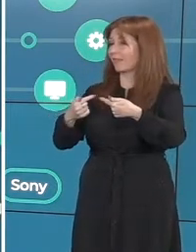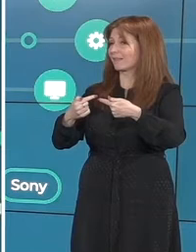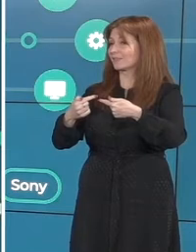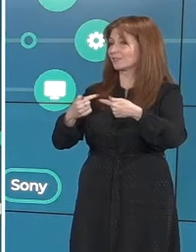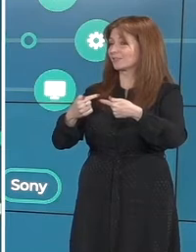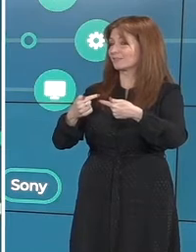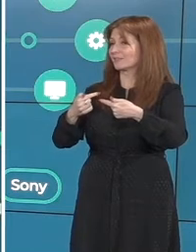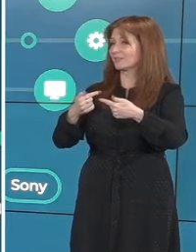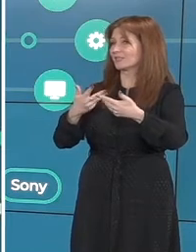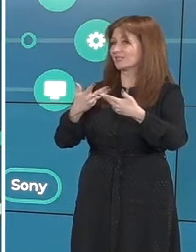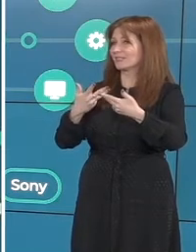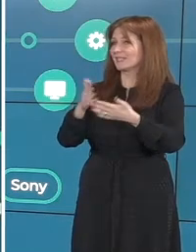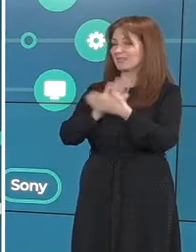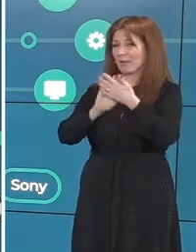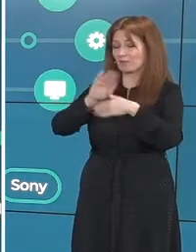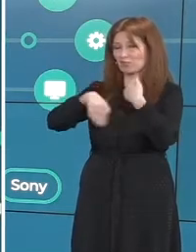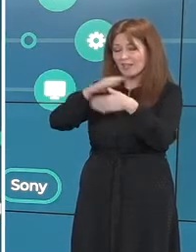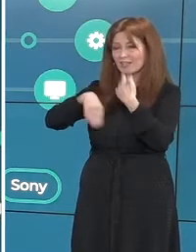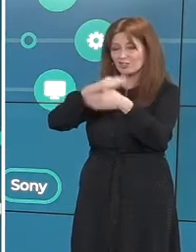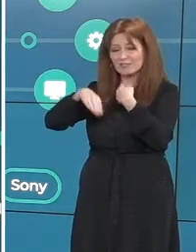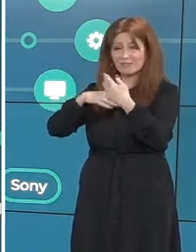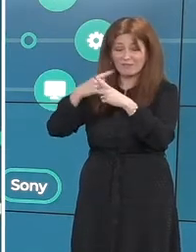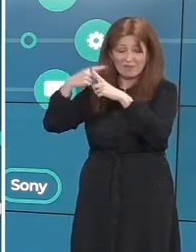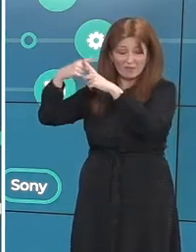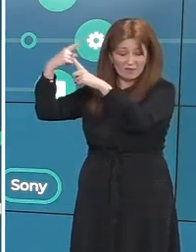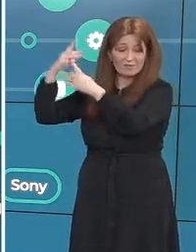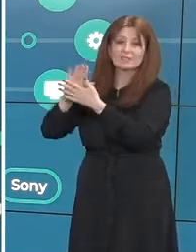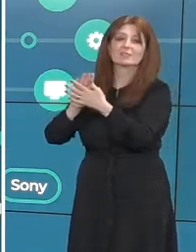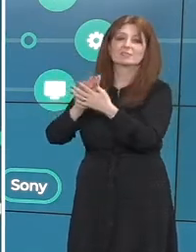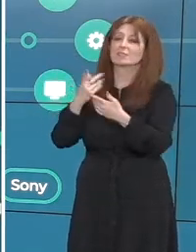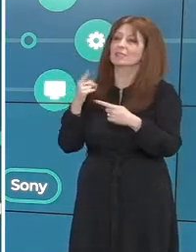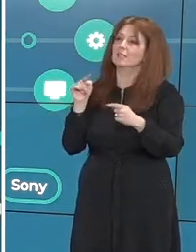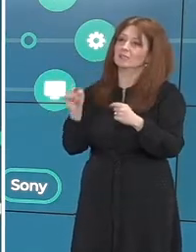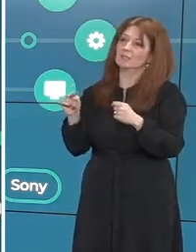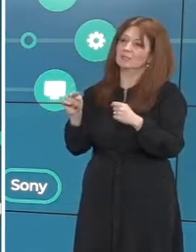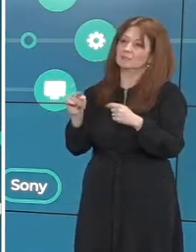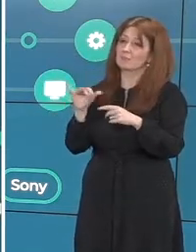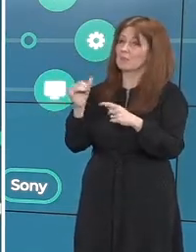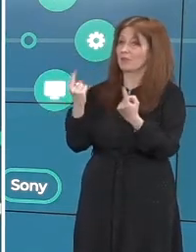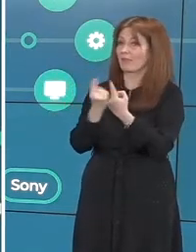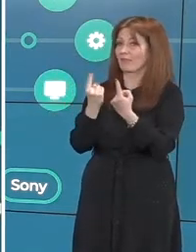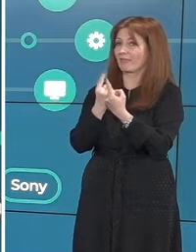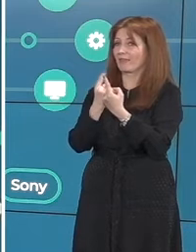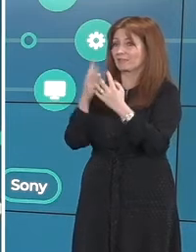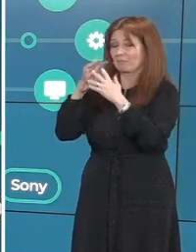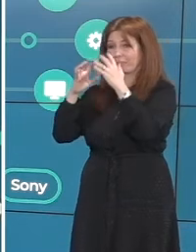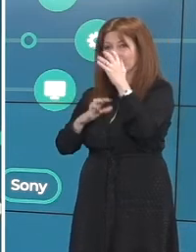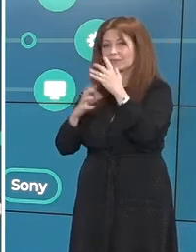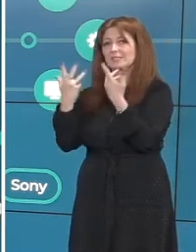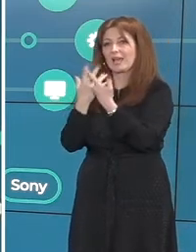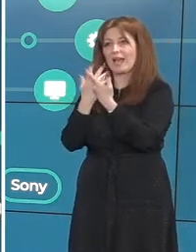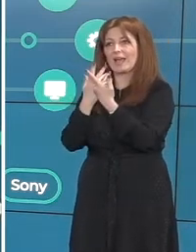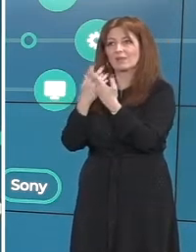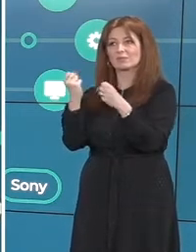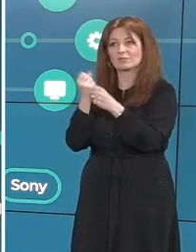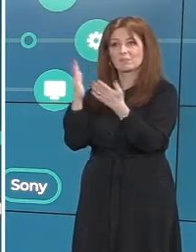sheer amount of pace of change as upgrades and updates happen, then maybe things might break, and how do we kind of make sure that we